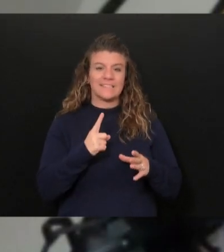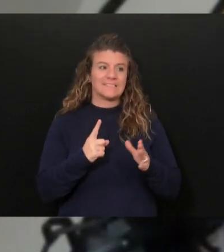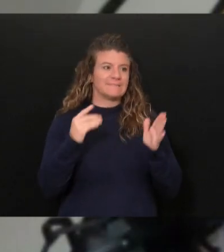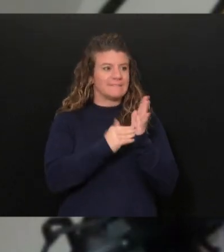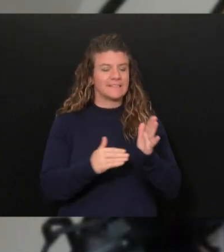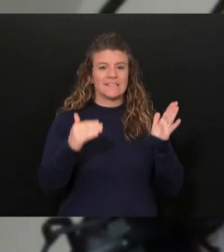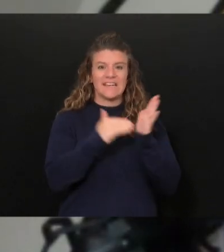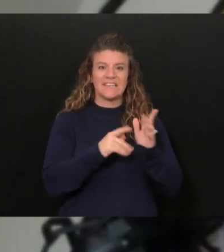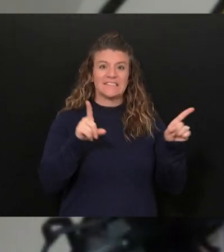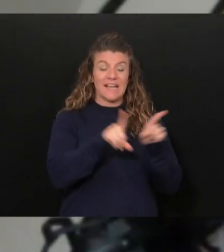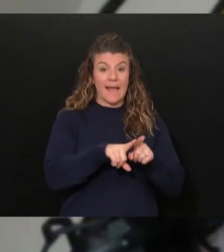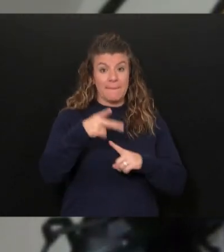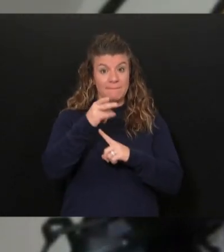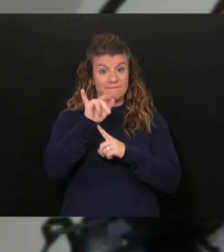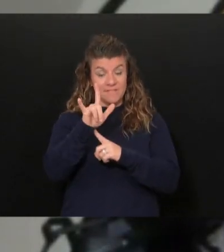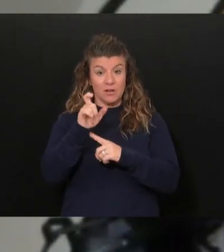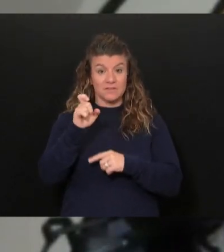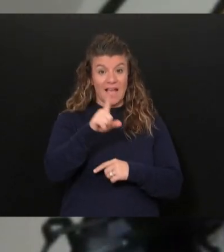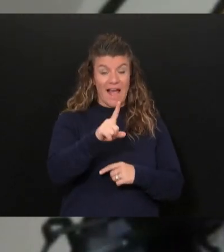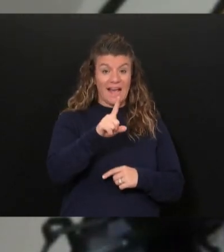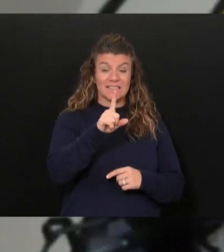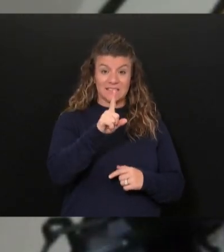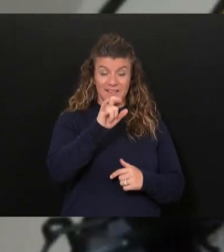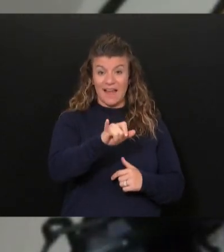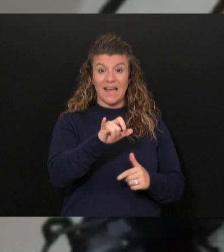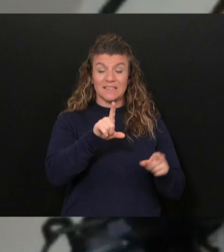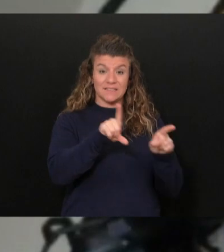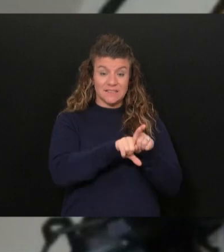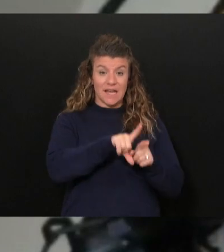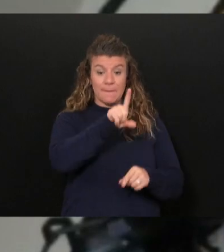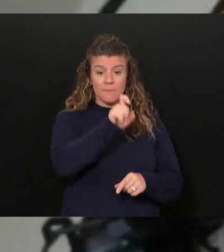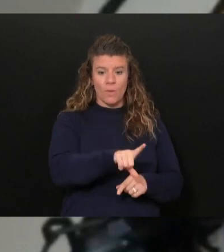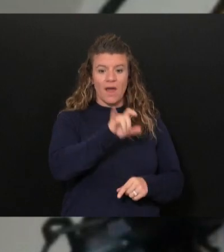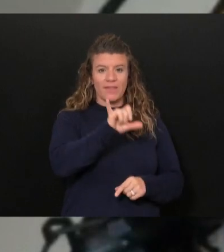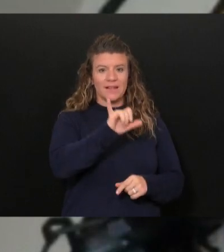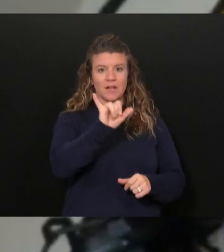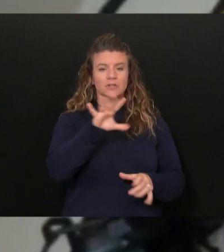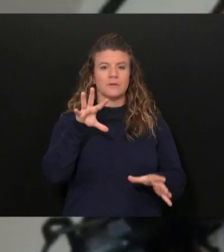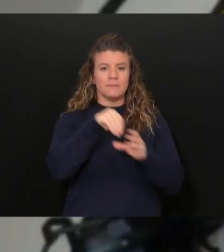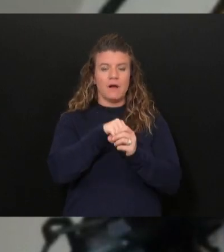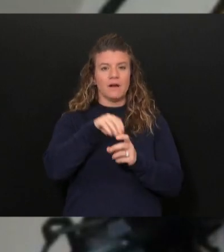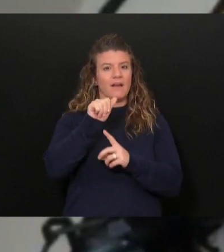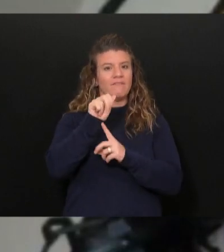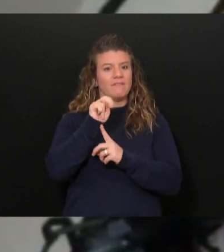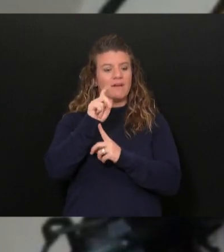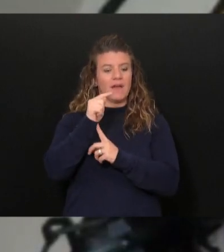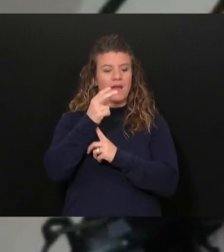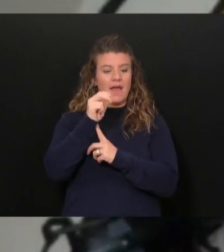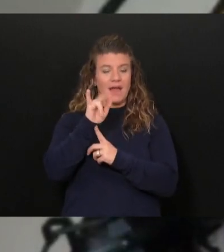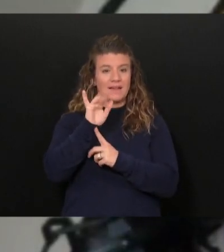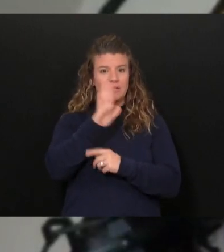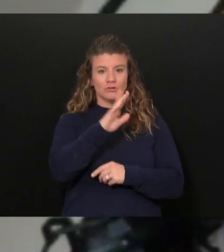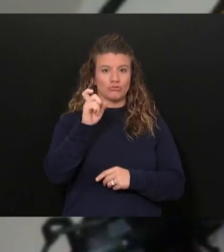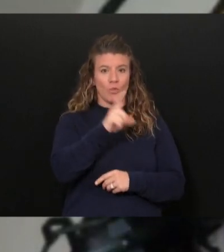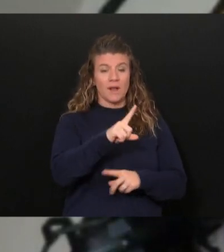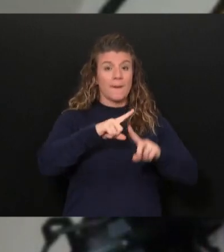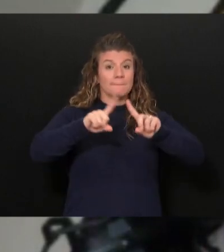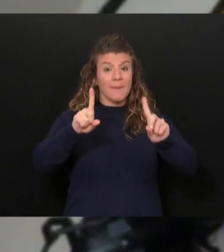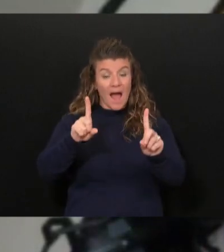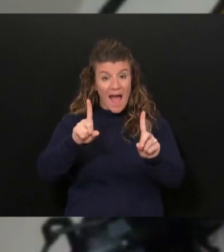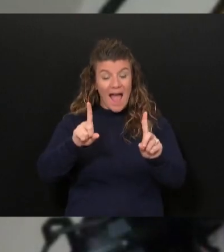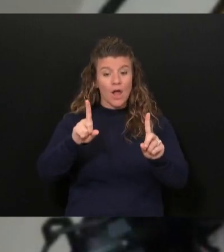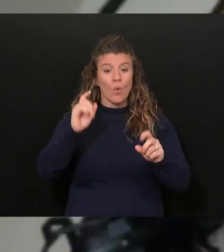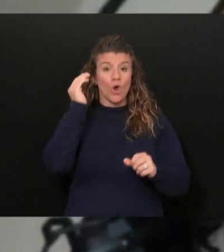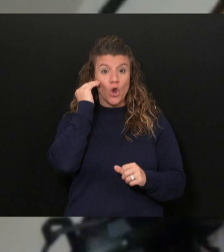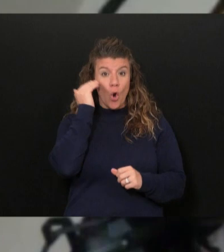about this, and I think that was partially part of Anthony's question too. But with the shortfall,